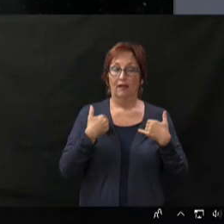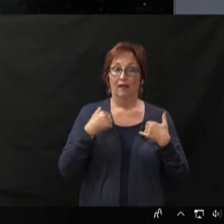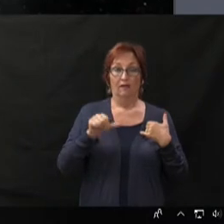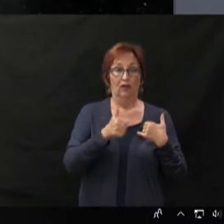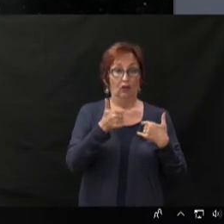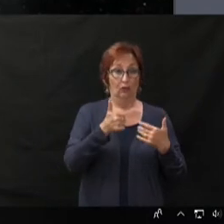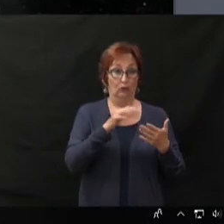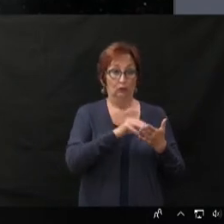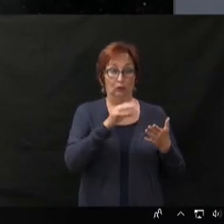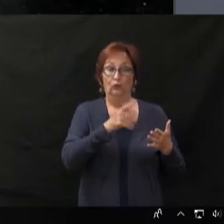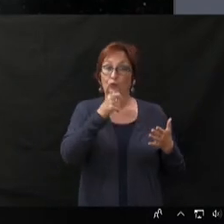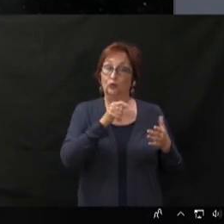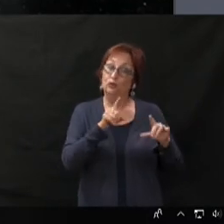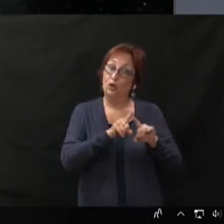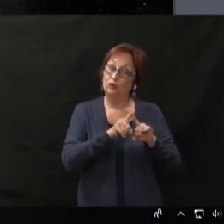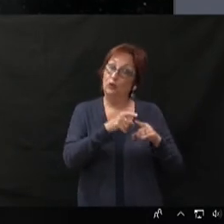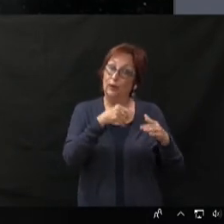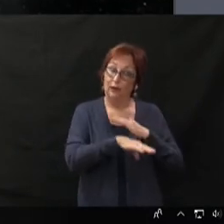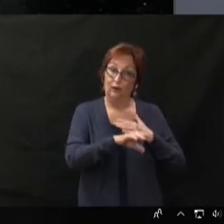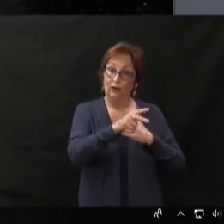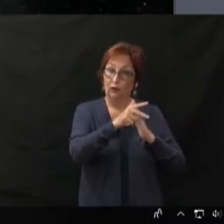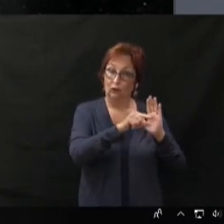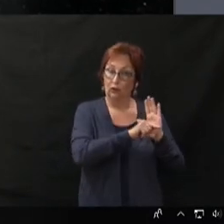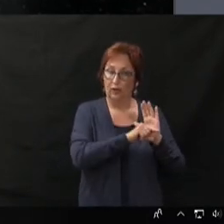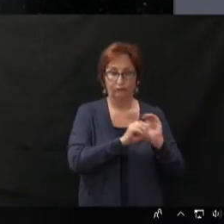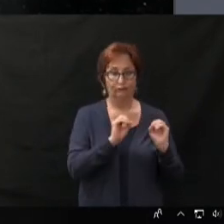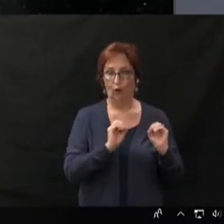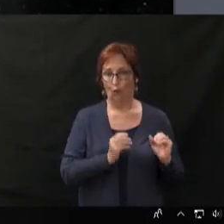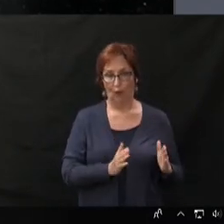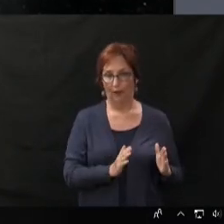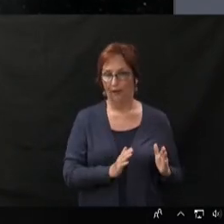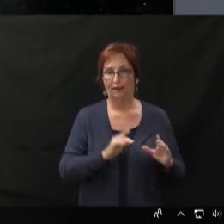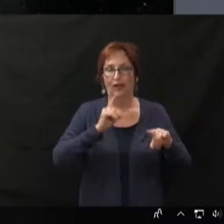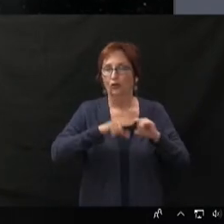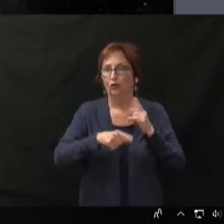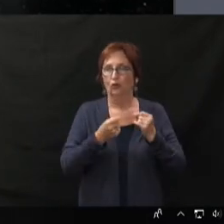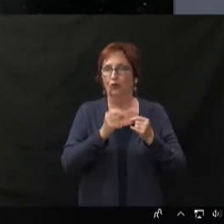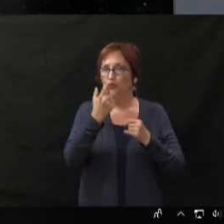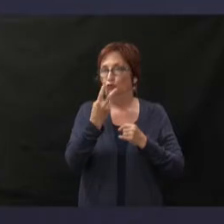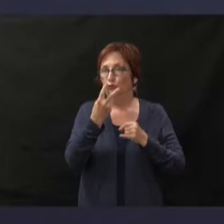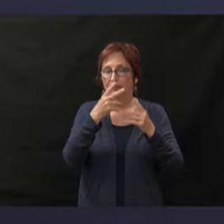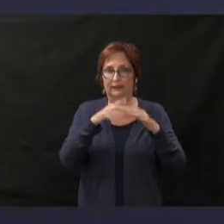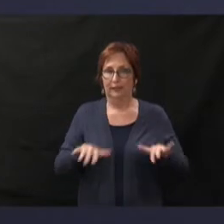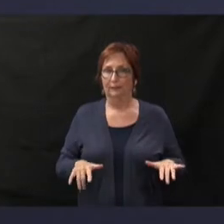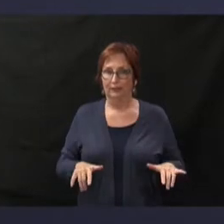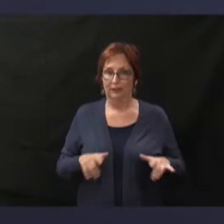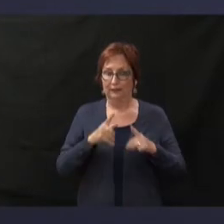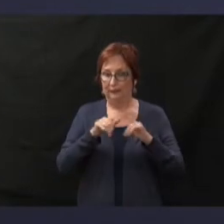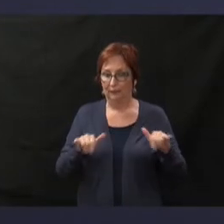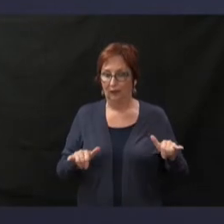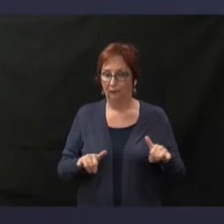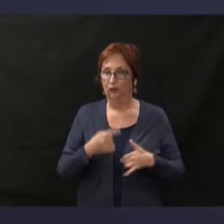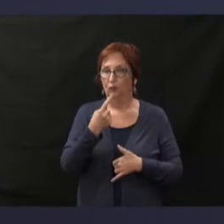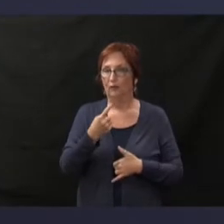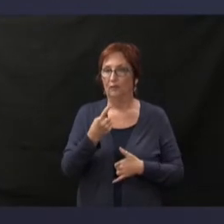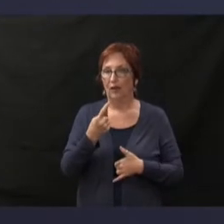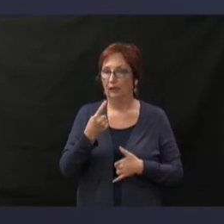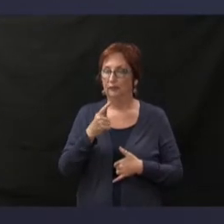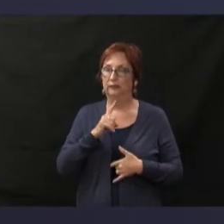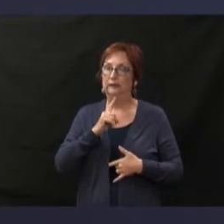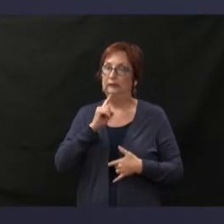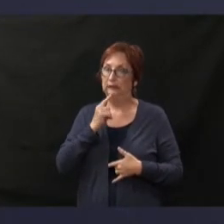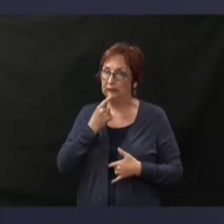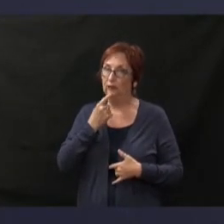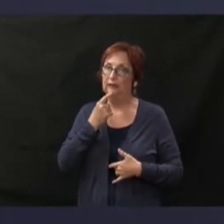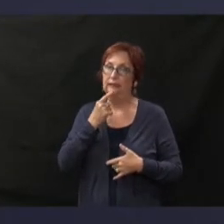going into third grade. No way. I couldn't even do two of them at once. She's one of my hardcore dyslexic kids. I have to do